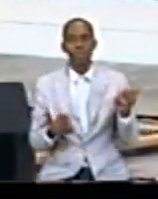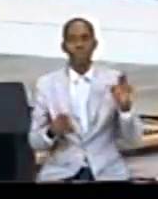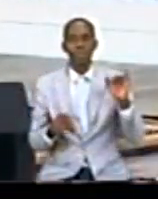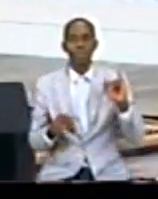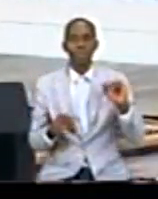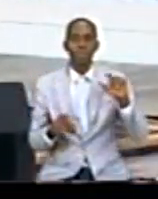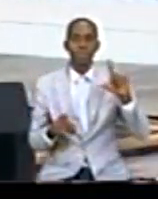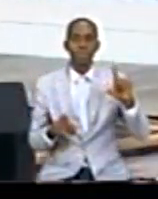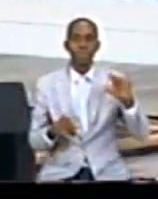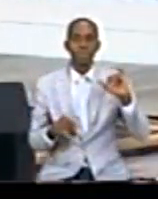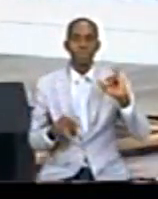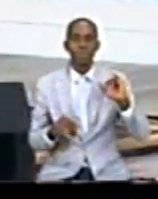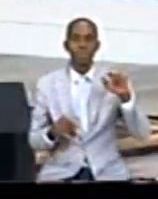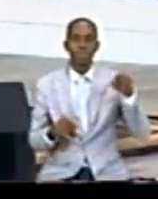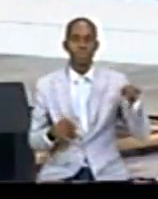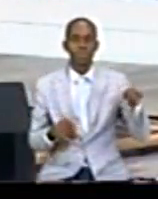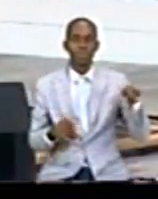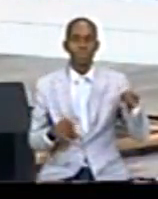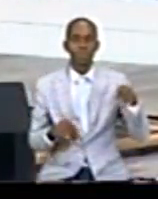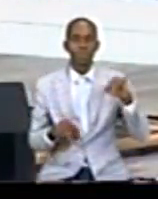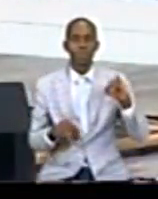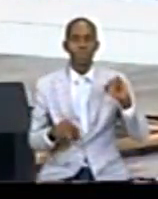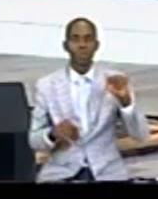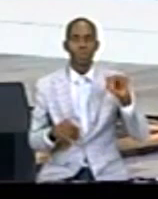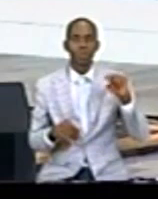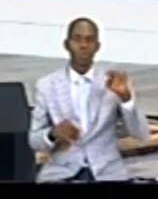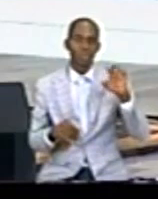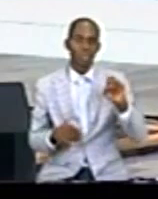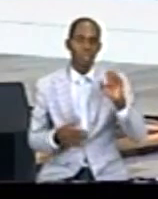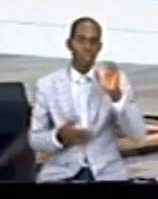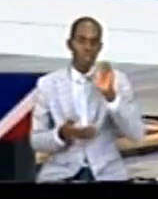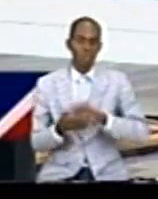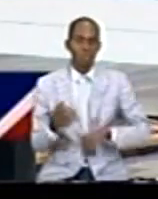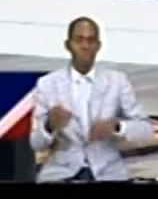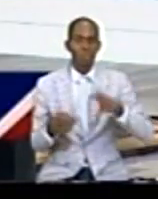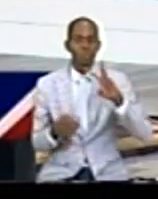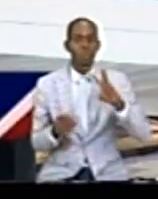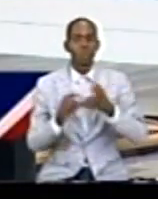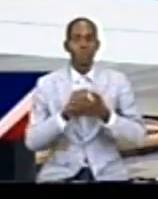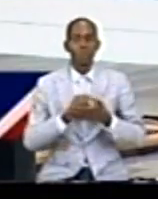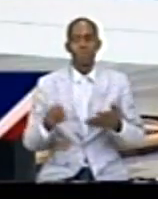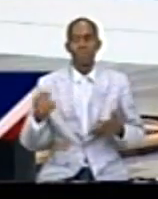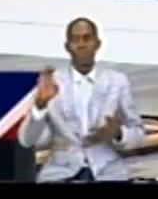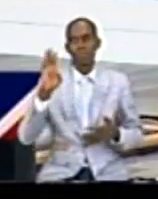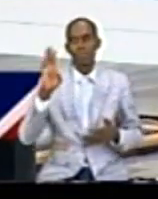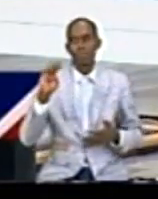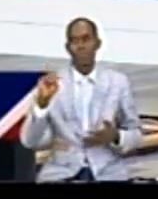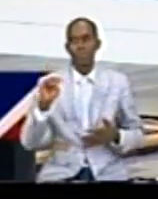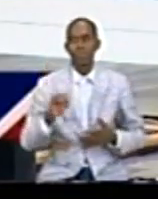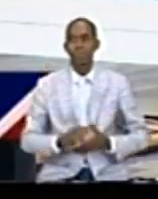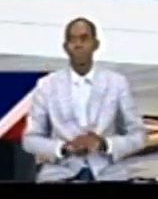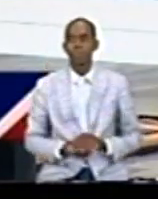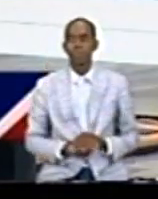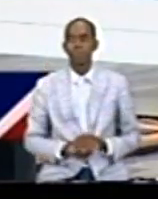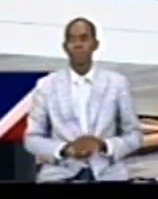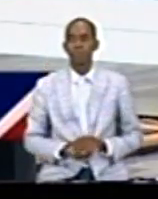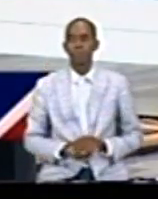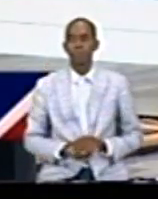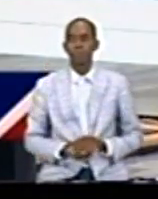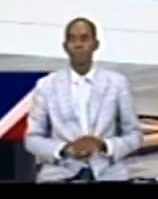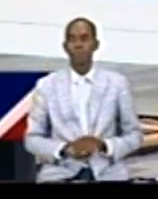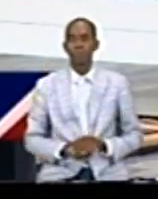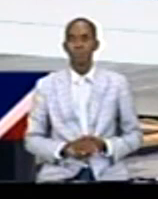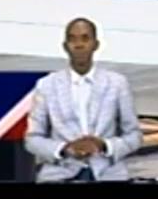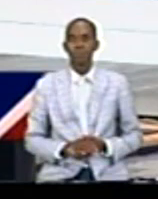2, we're reading from verse 14. Philippians chapter 2, reading from verse